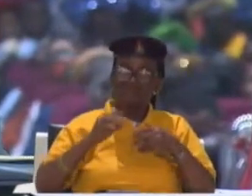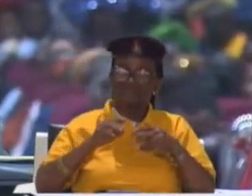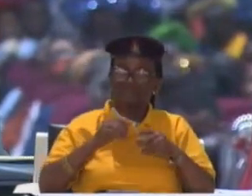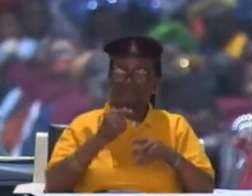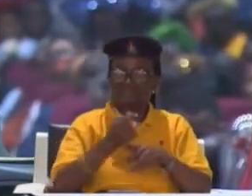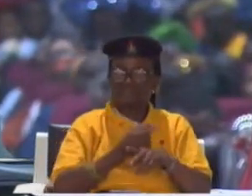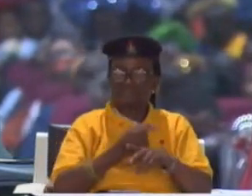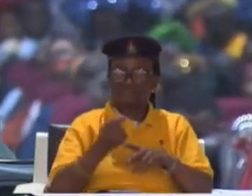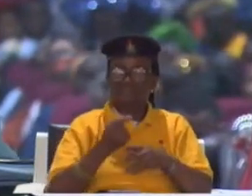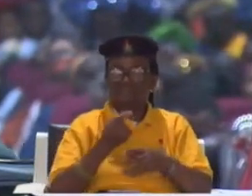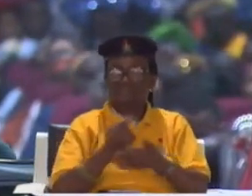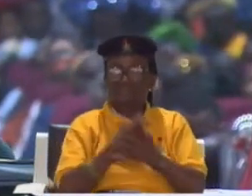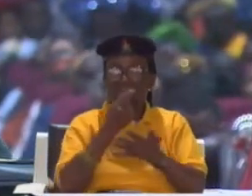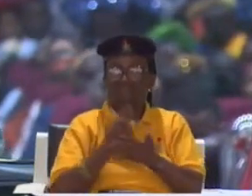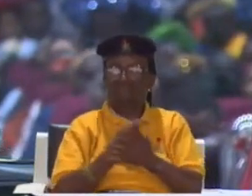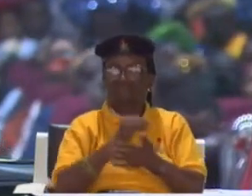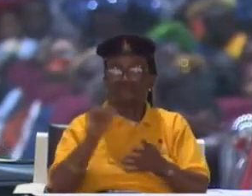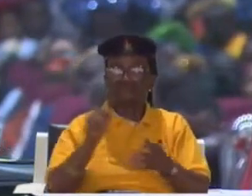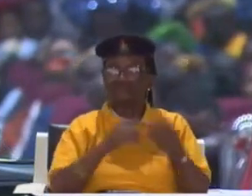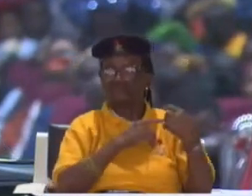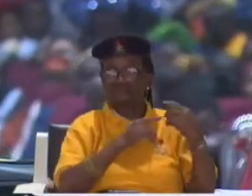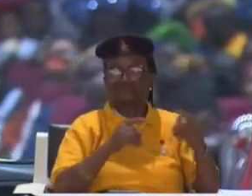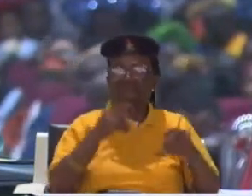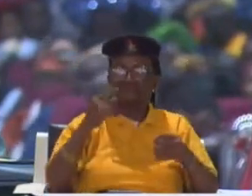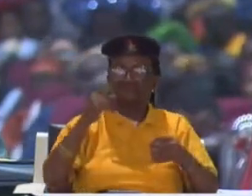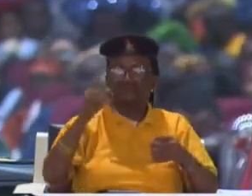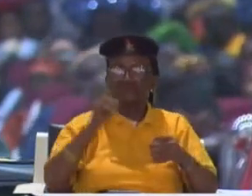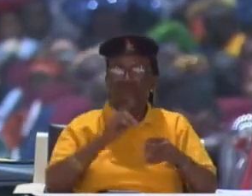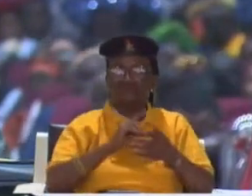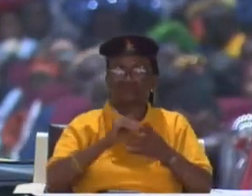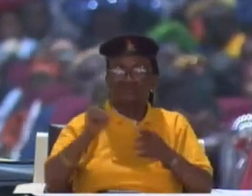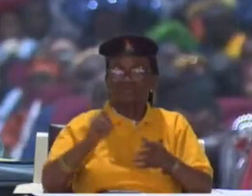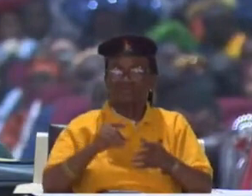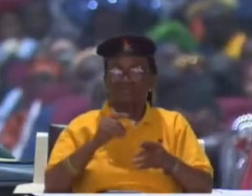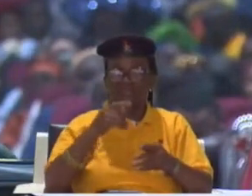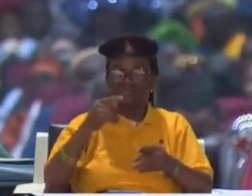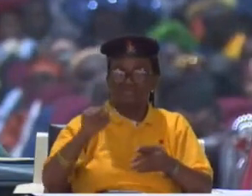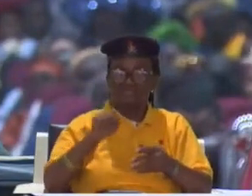But the second thing he created, called the